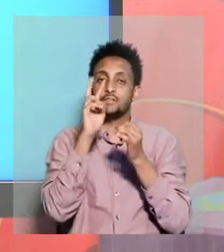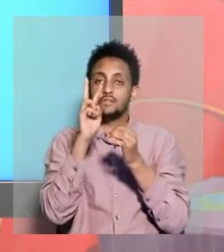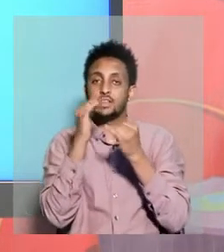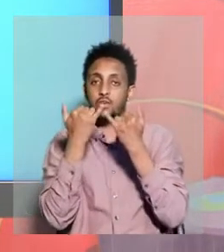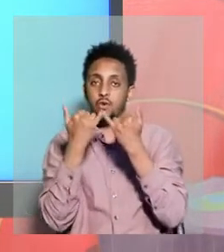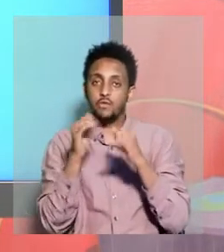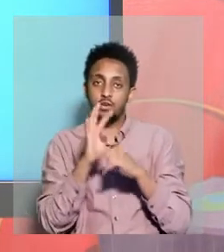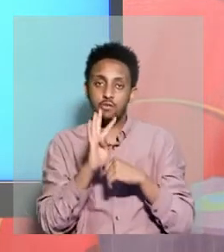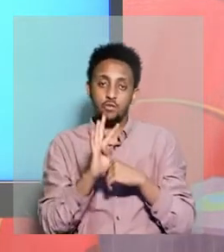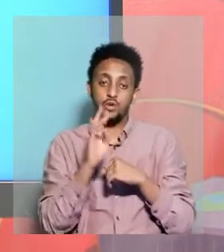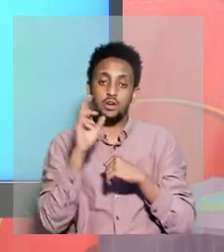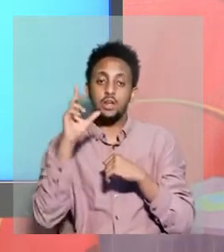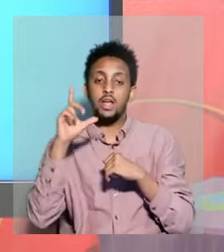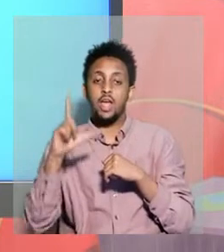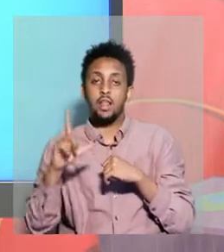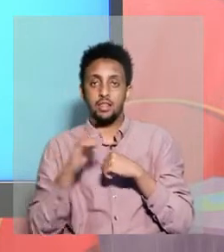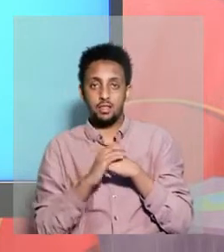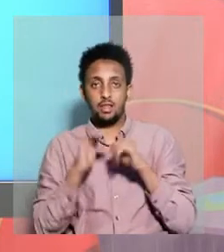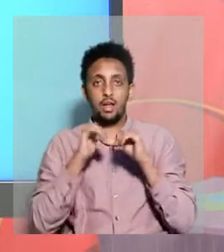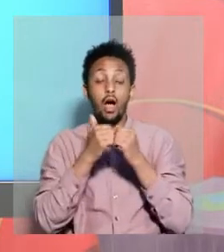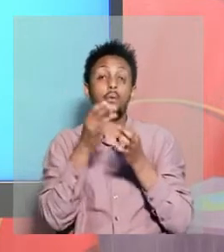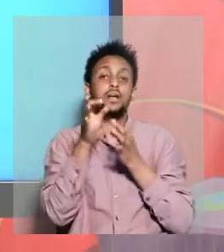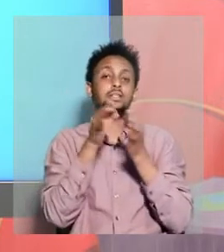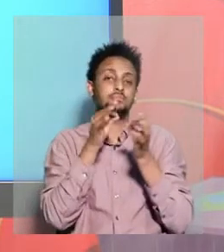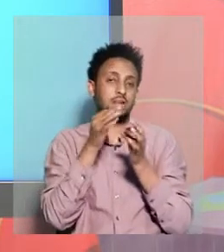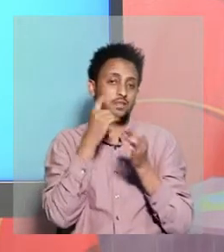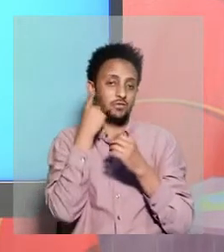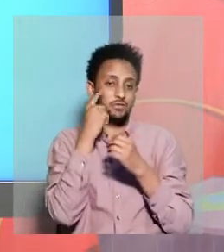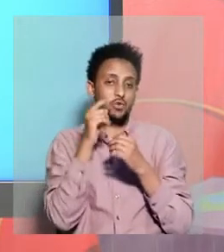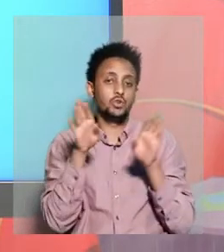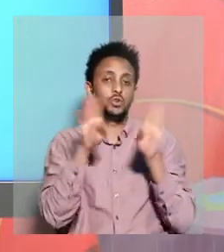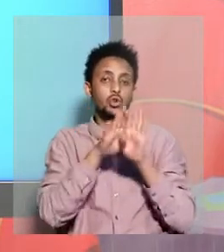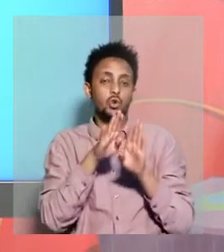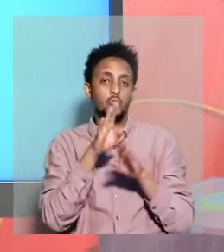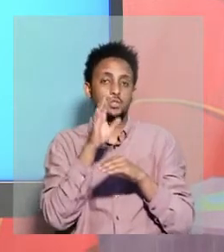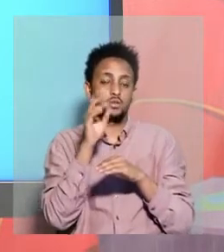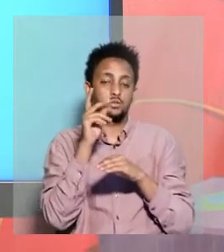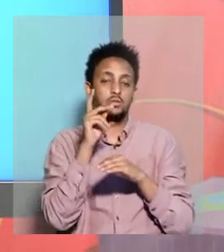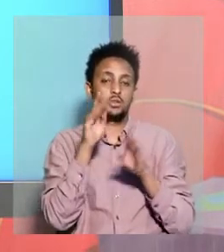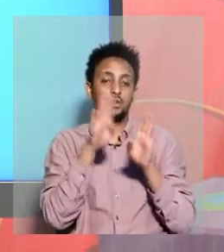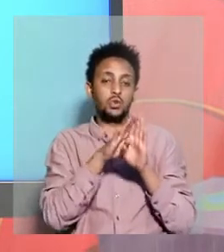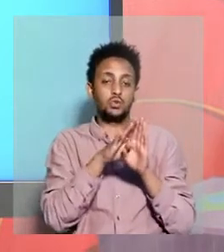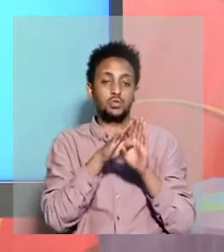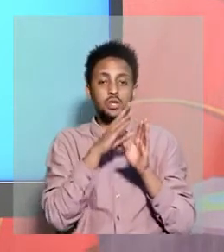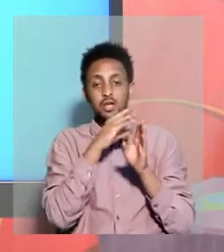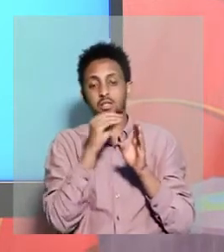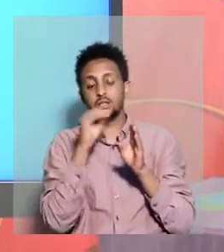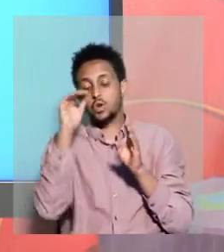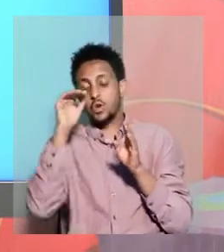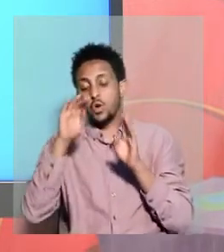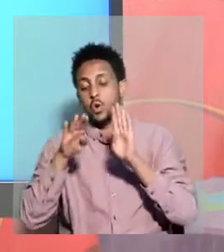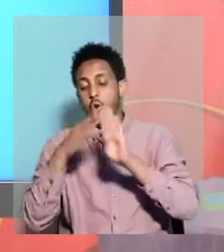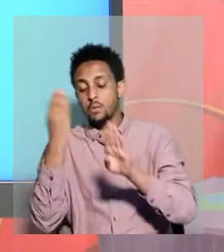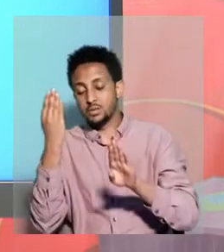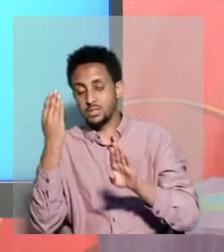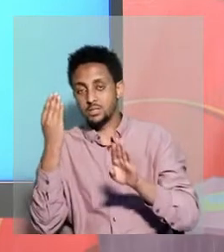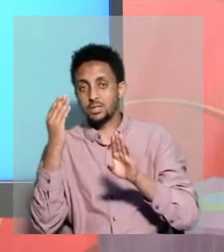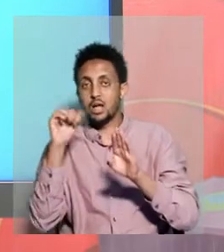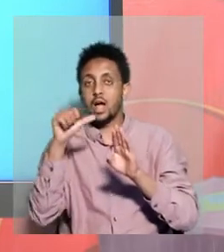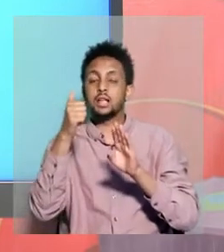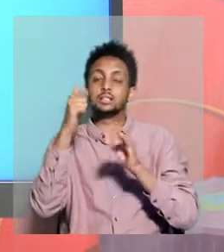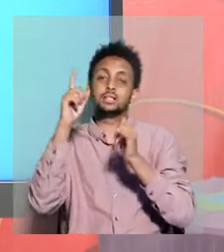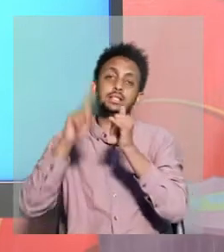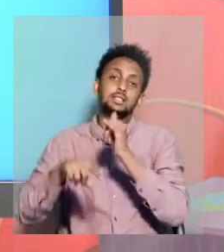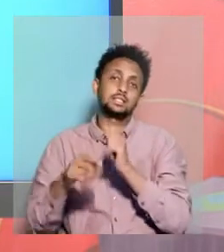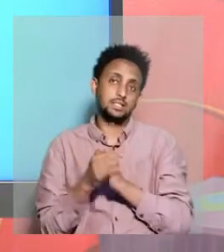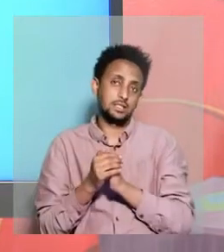over 4L. This is how we express for closed pipe, which is closed at one end and open at the other